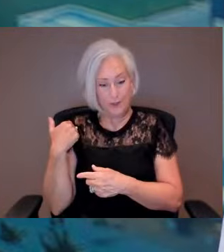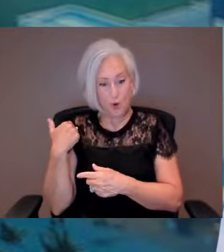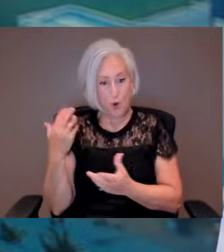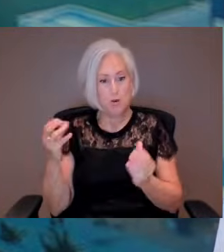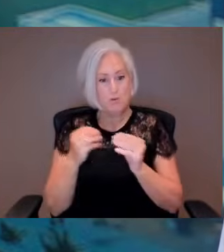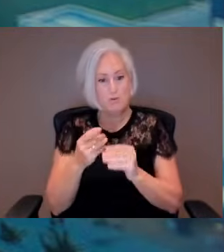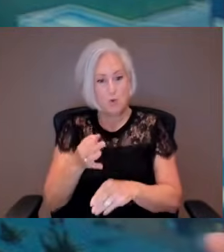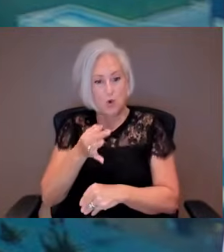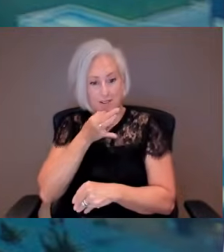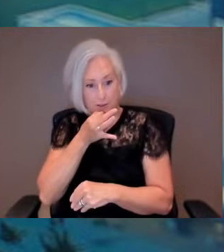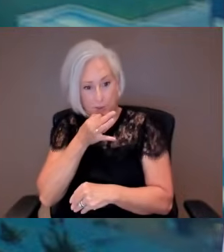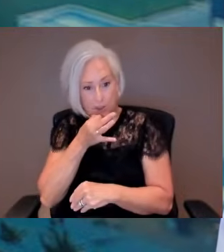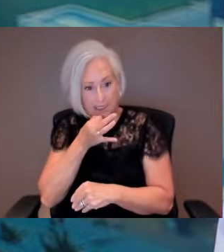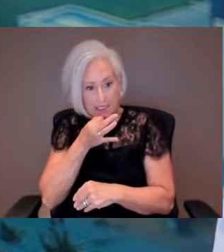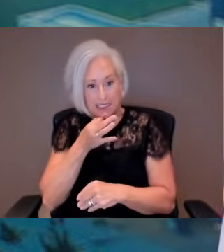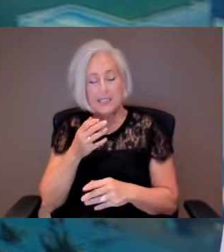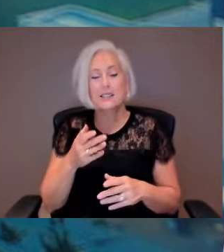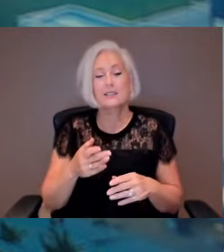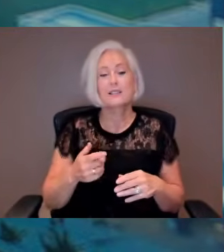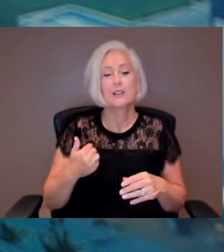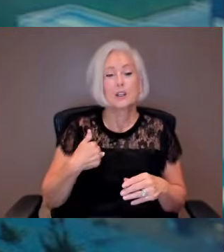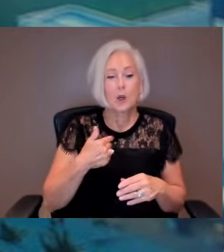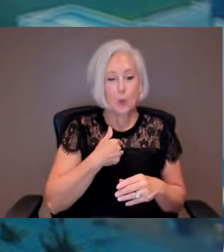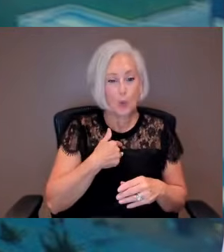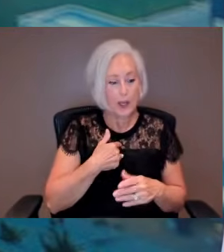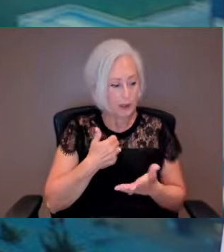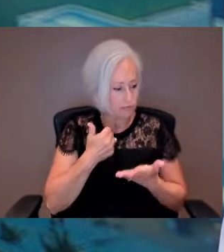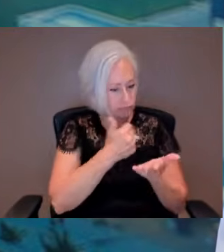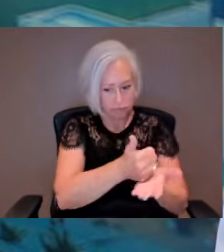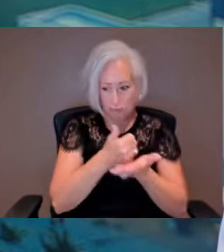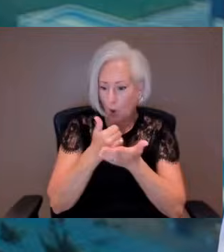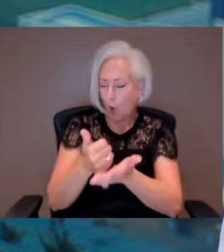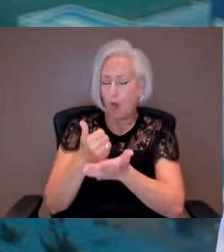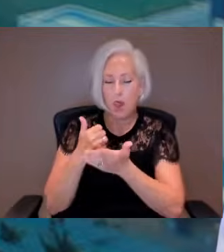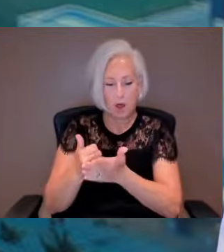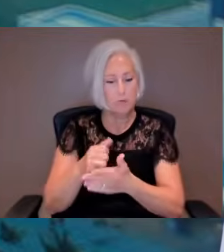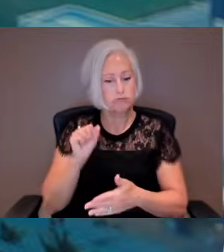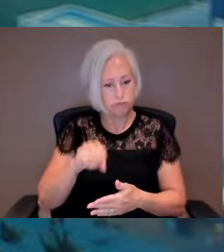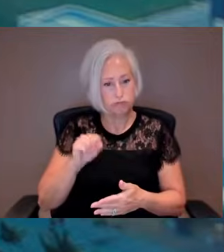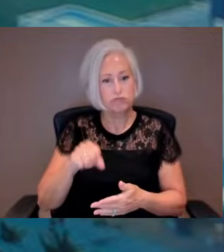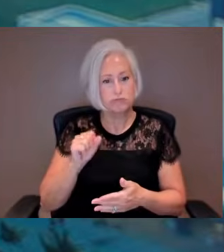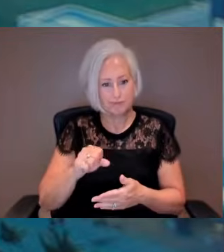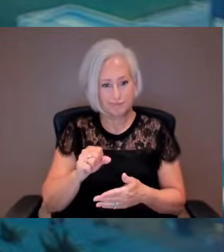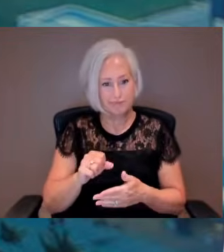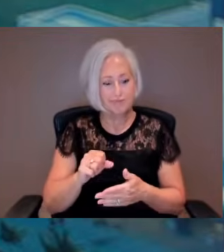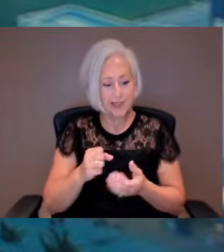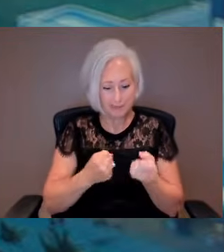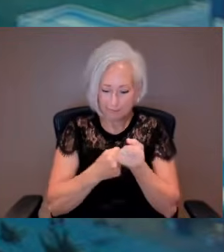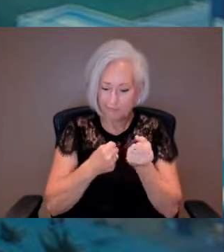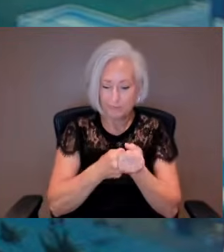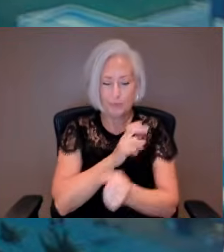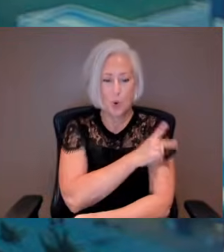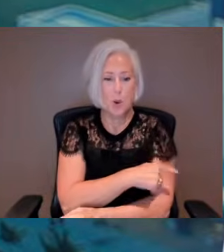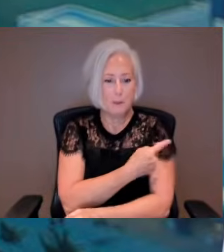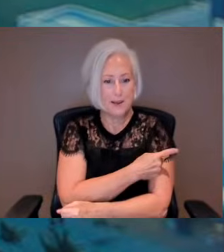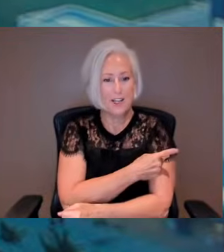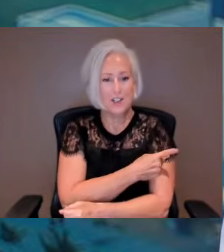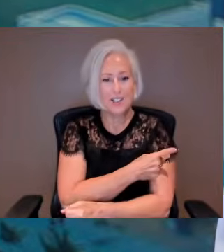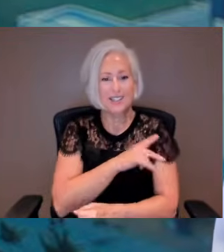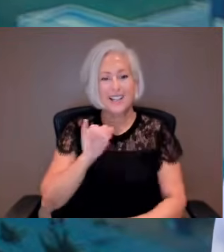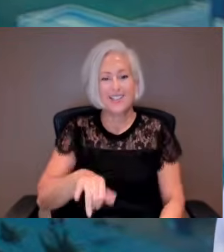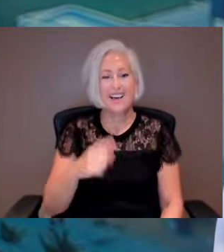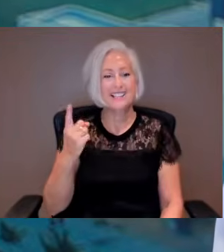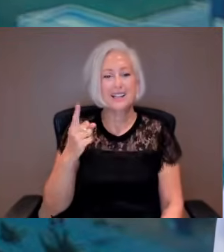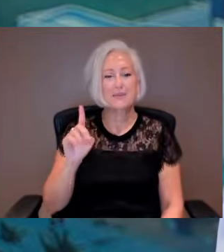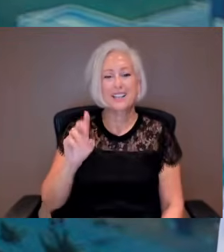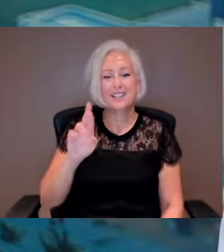so while we all pitch in here and all show up for our patients, it's something that Dr. Lee has been owning for